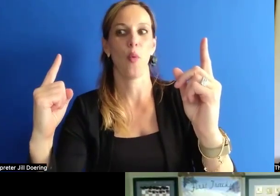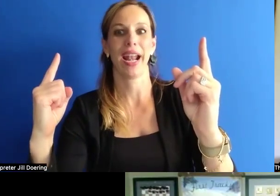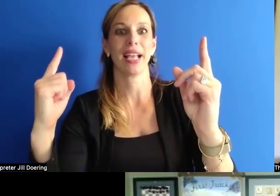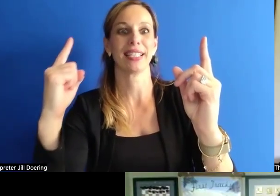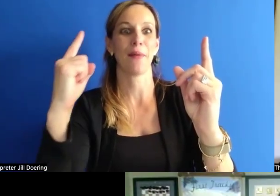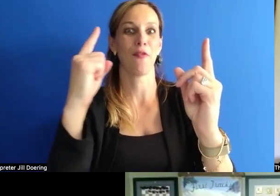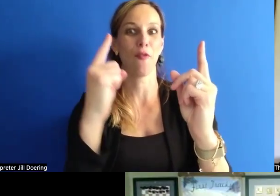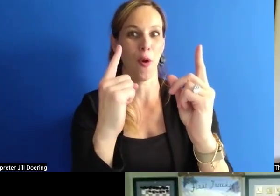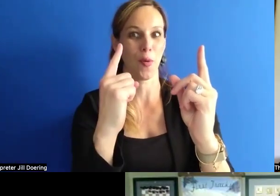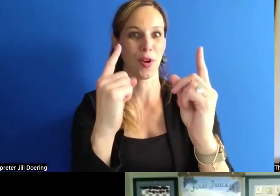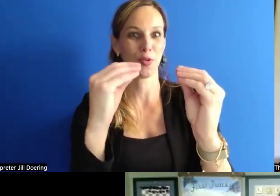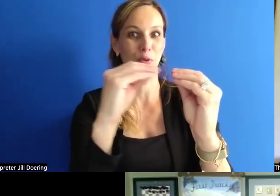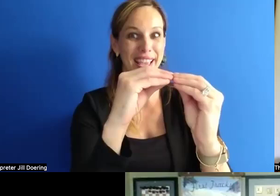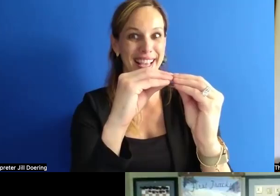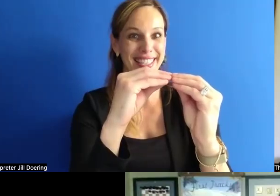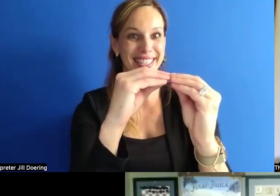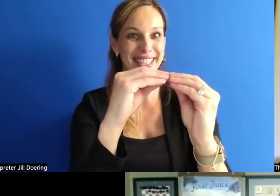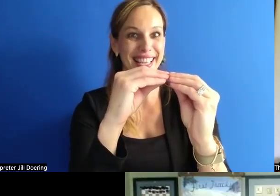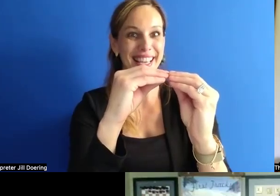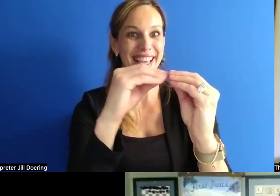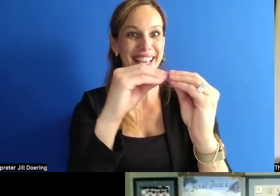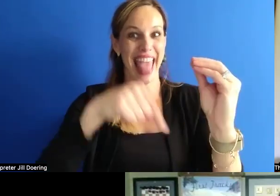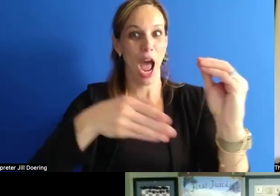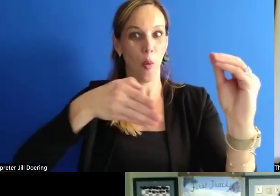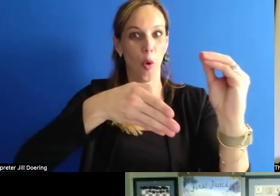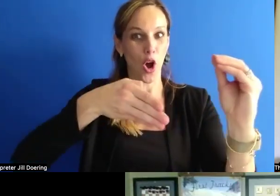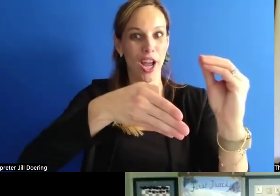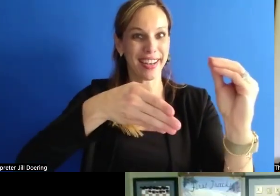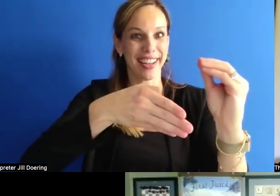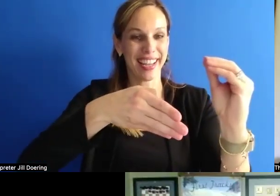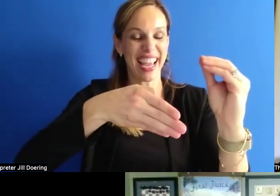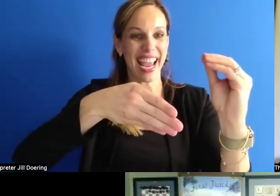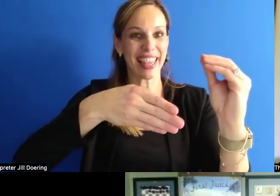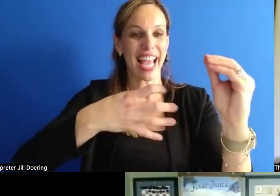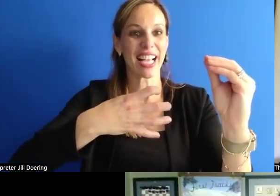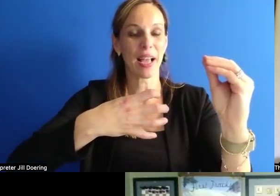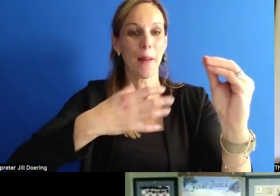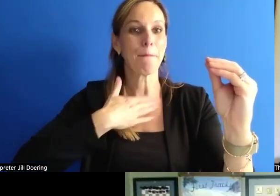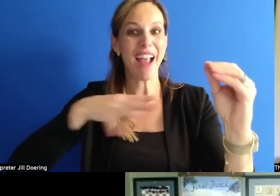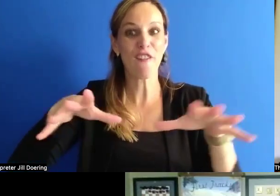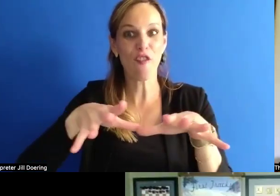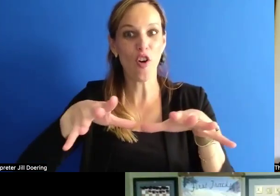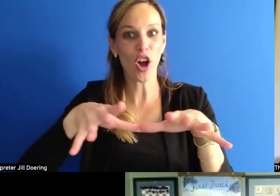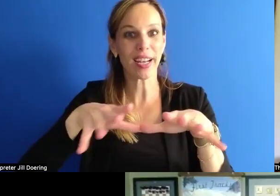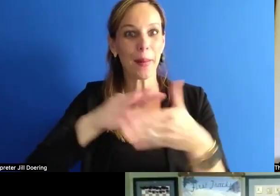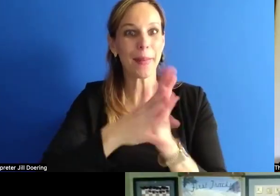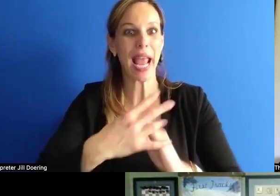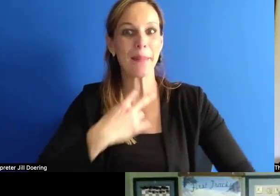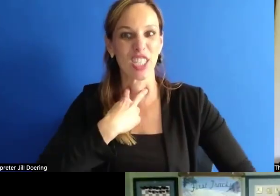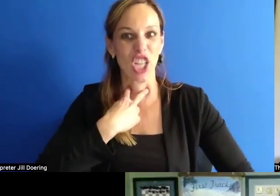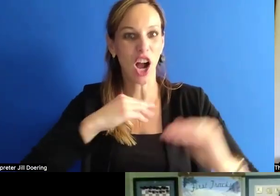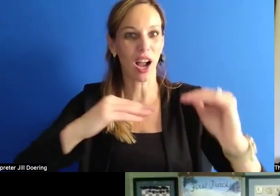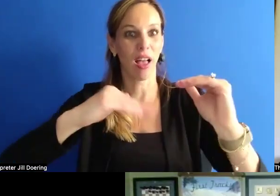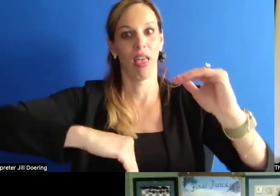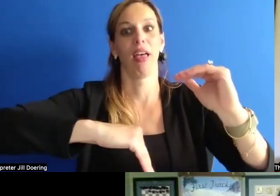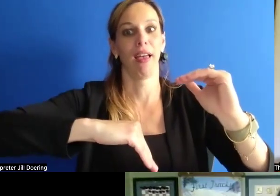kiss him, the plywood he was standing on trapped my foot underneath and I couldn't move. So